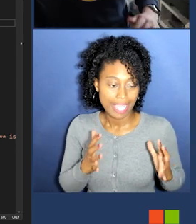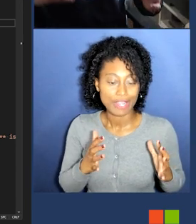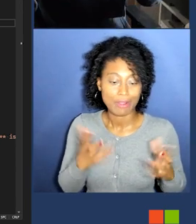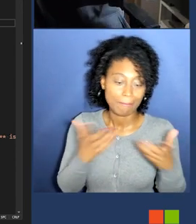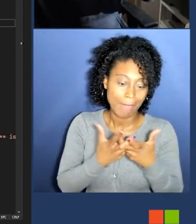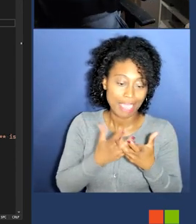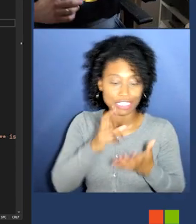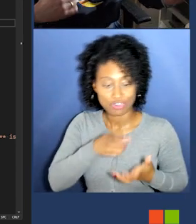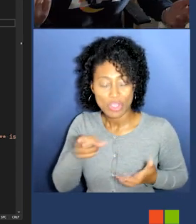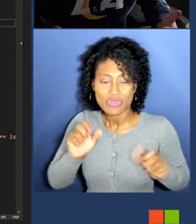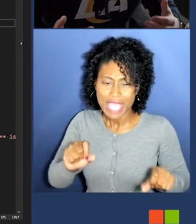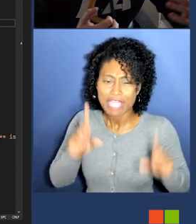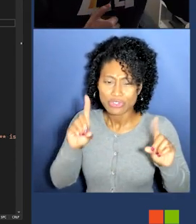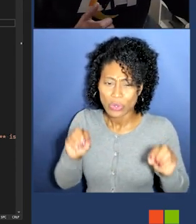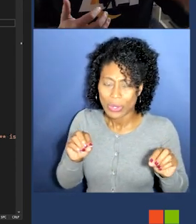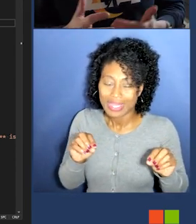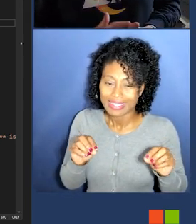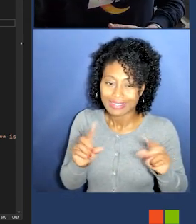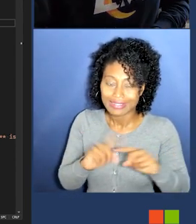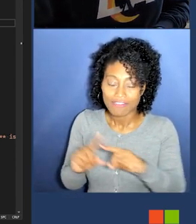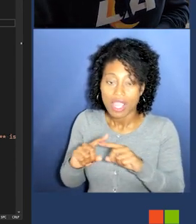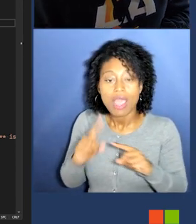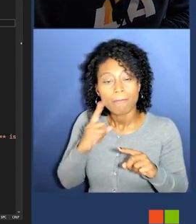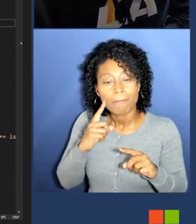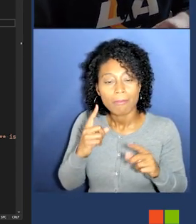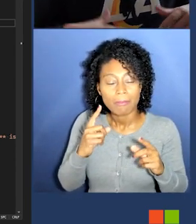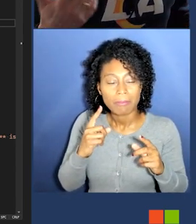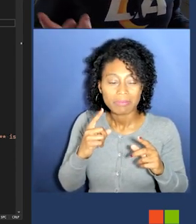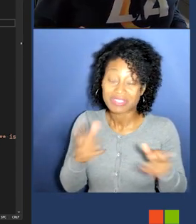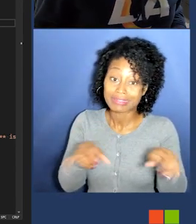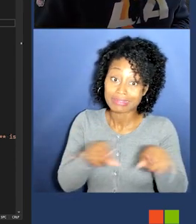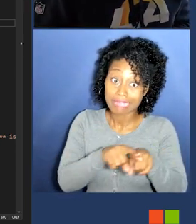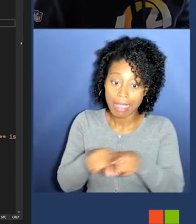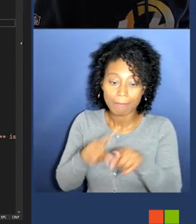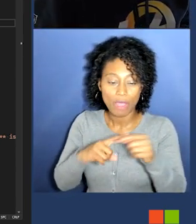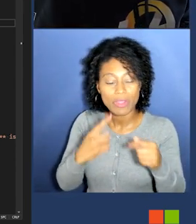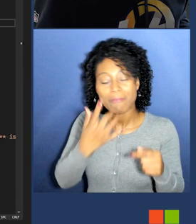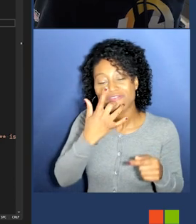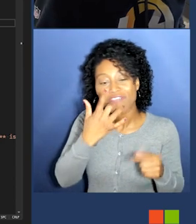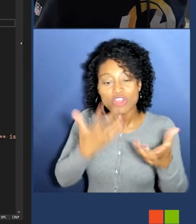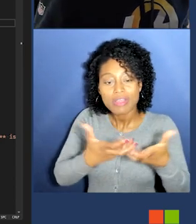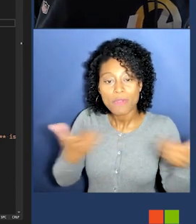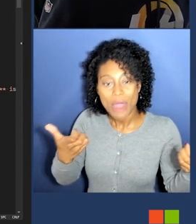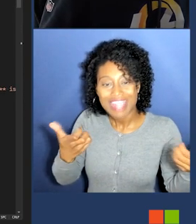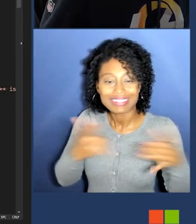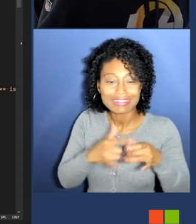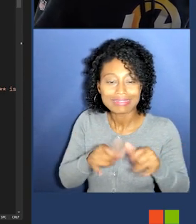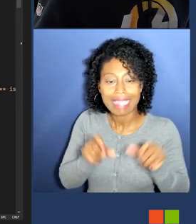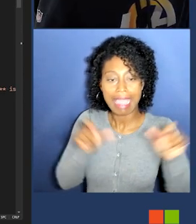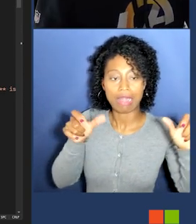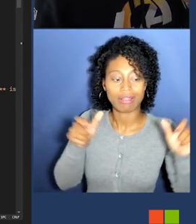we wanted to separate and be able to scale individually. So this is why we put this in different apps.